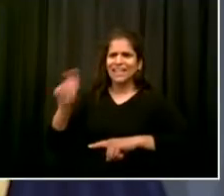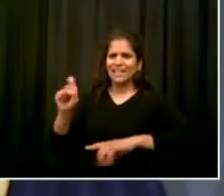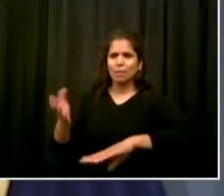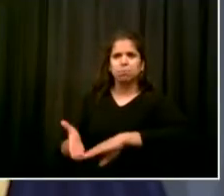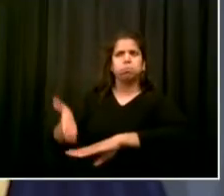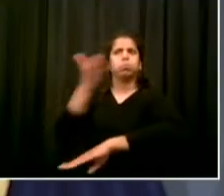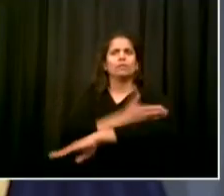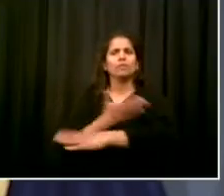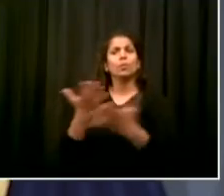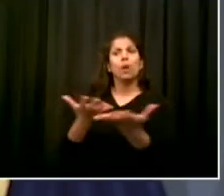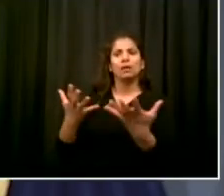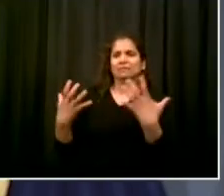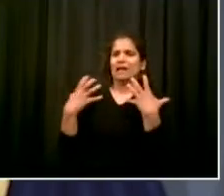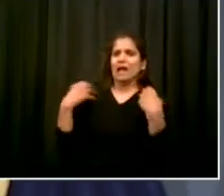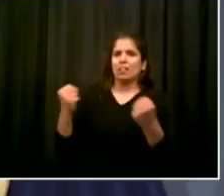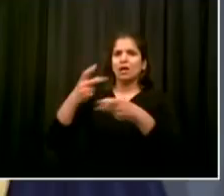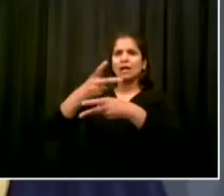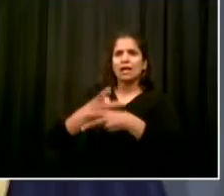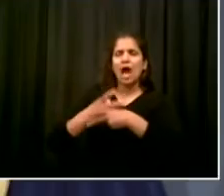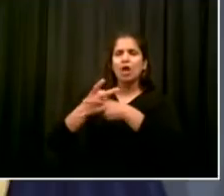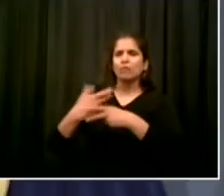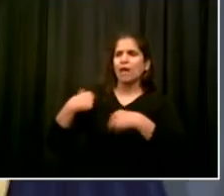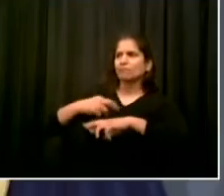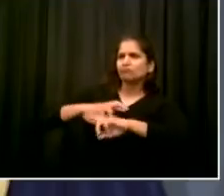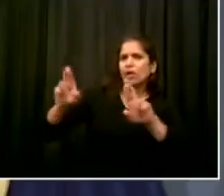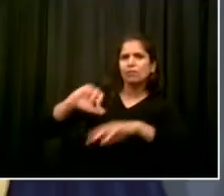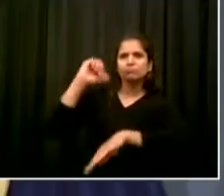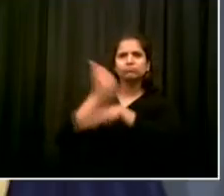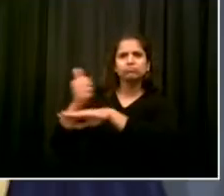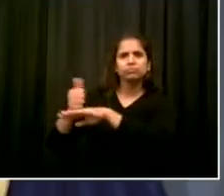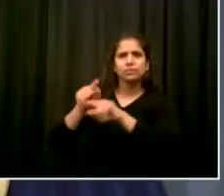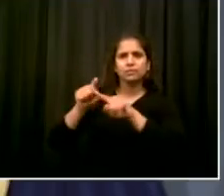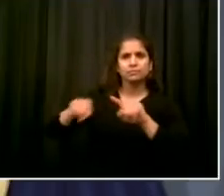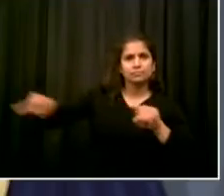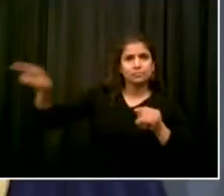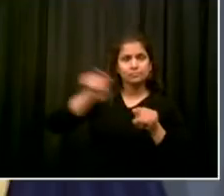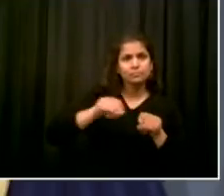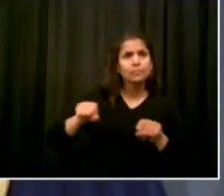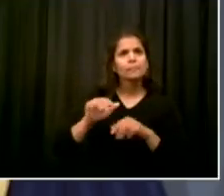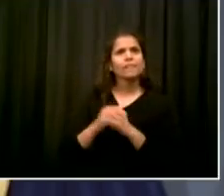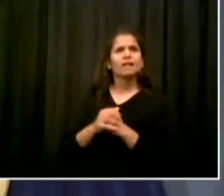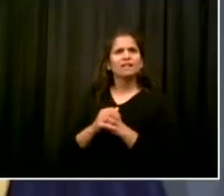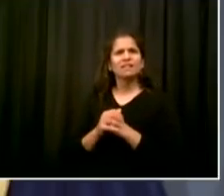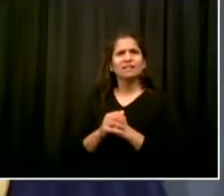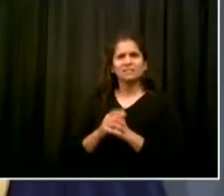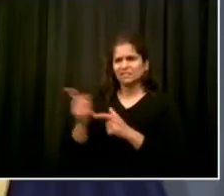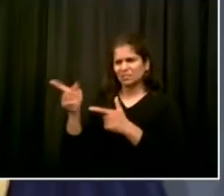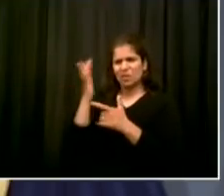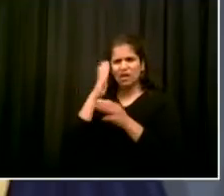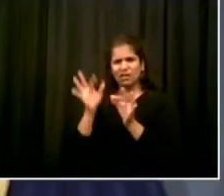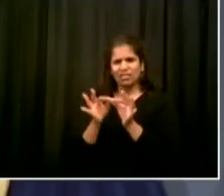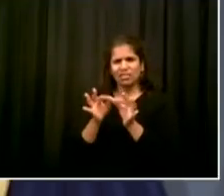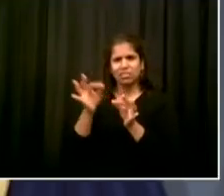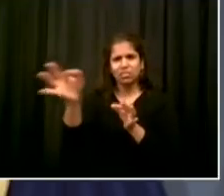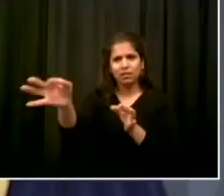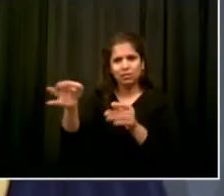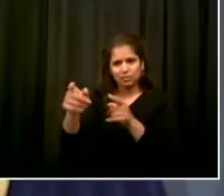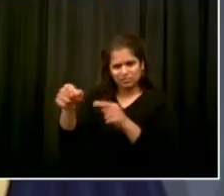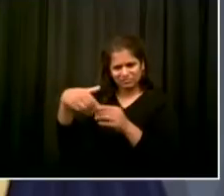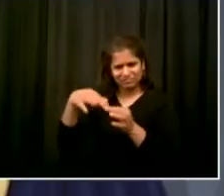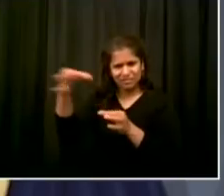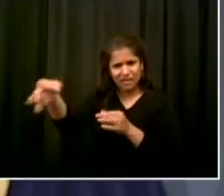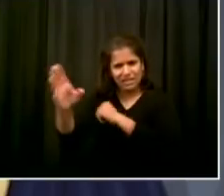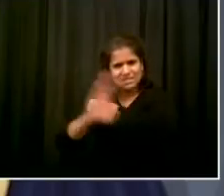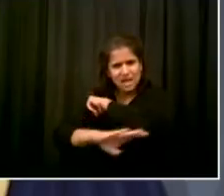wasn't it rolled out? Why won't it be rolled out until September? I understand there's a ramp up to these programs, but given the facts of the lack